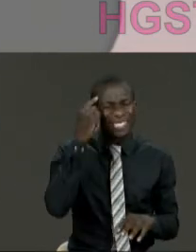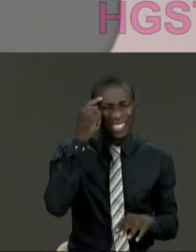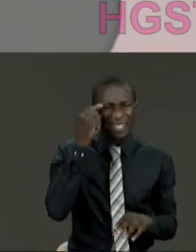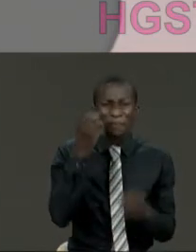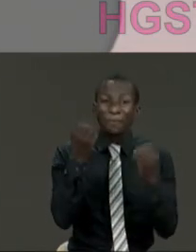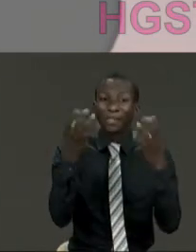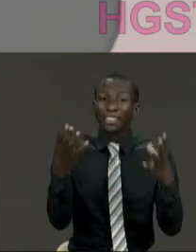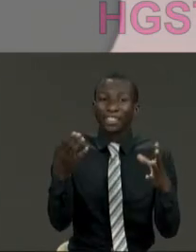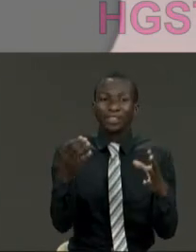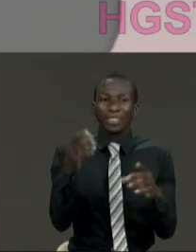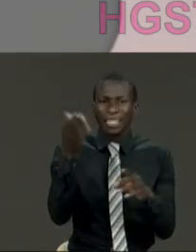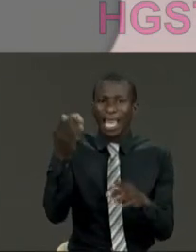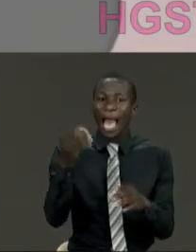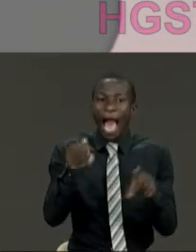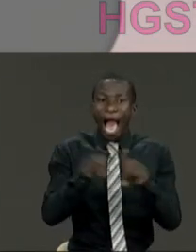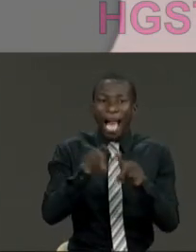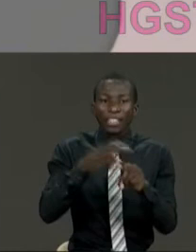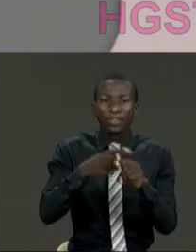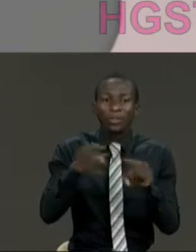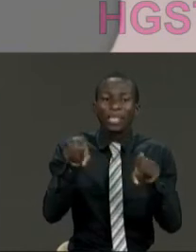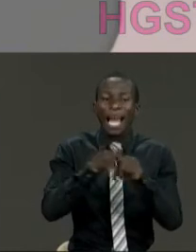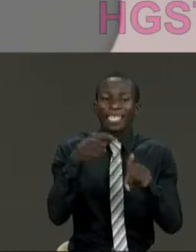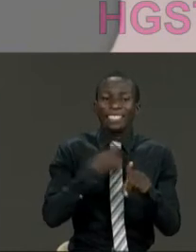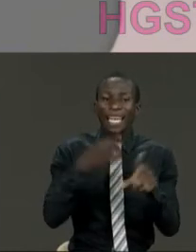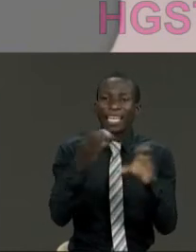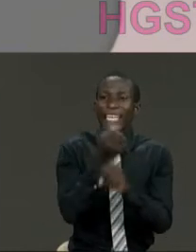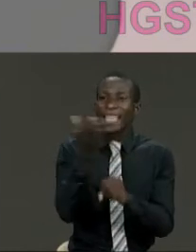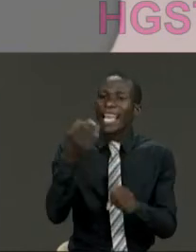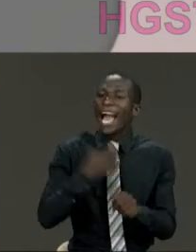soon as I get to the gate, I say, "I'm representing